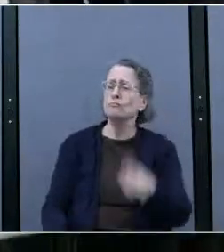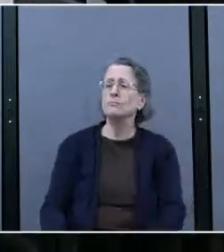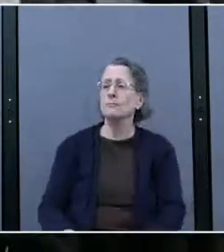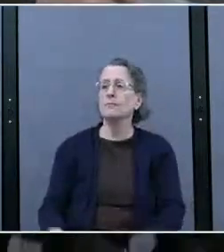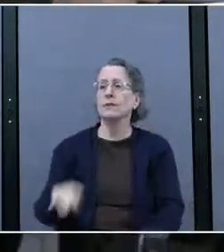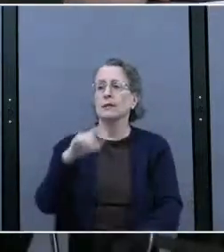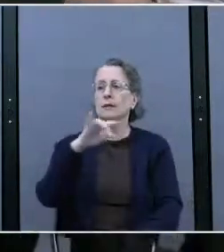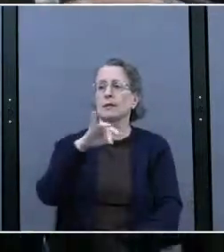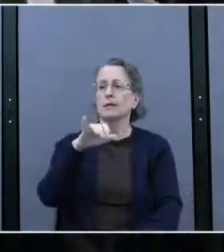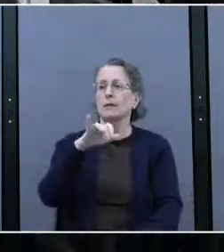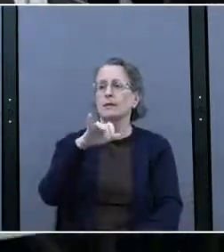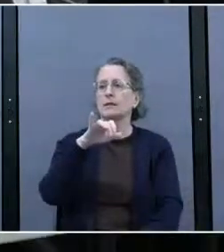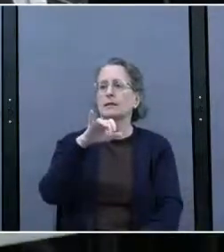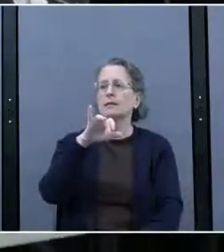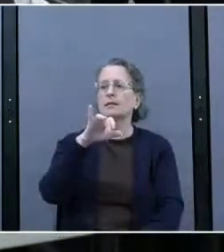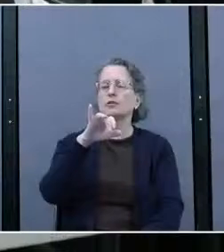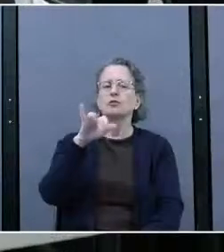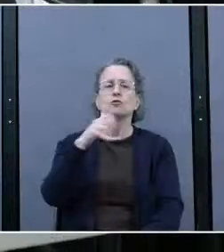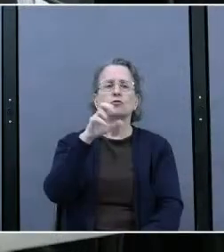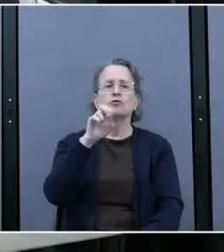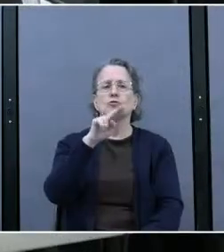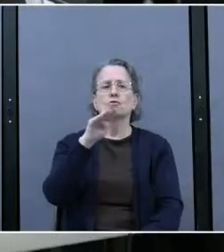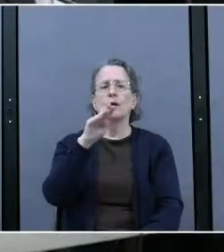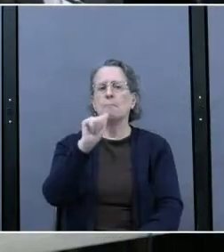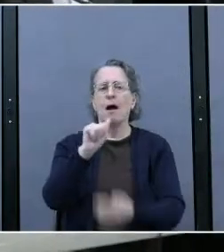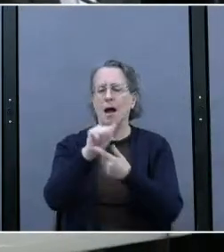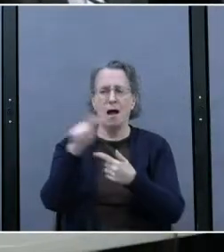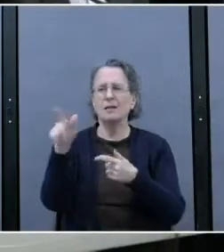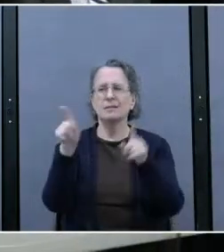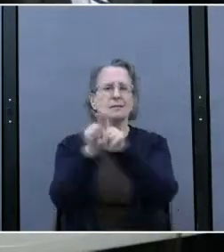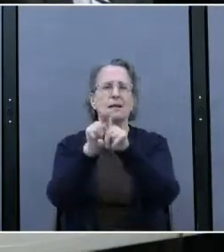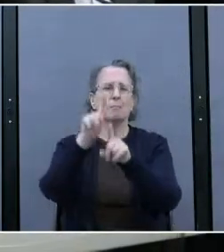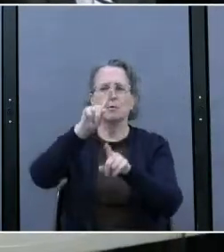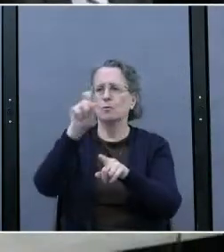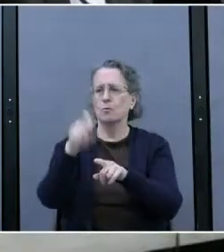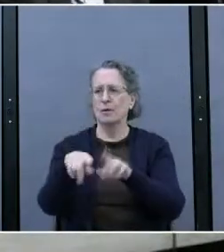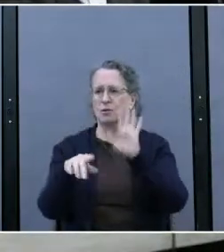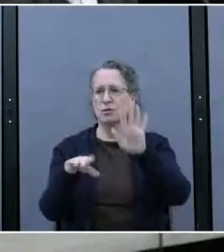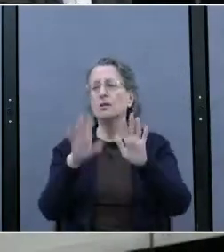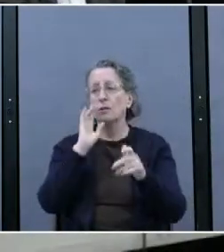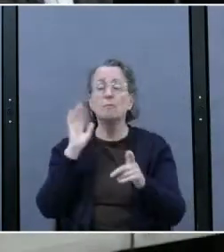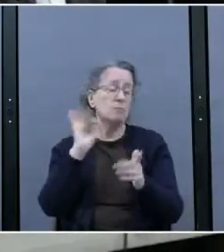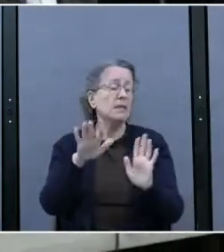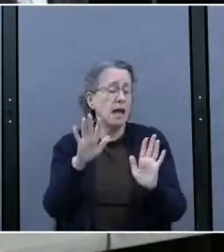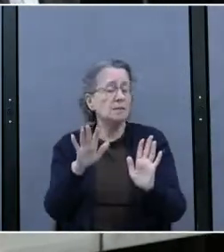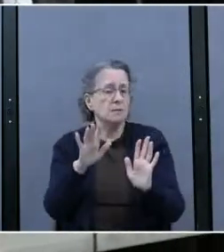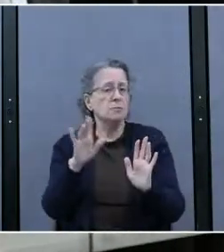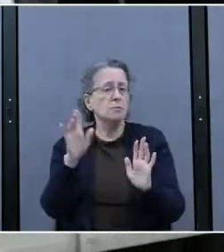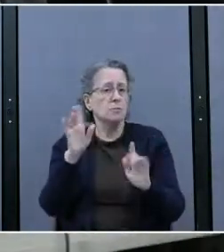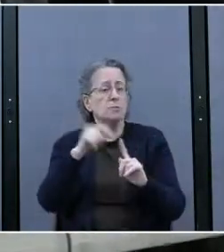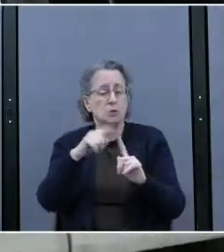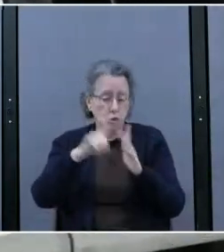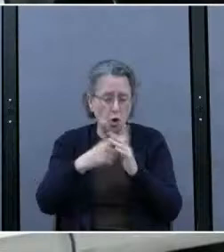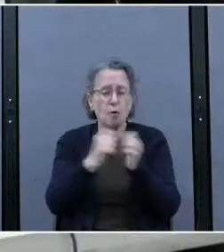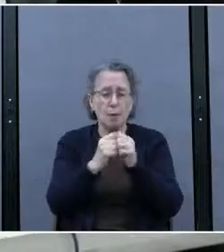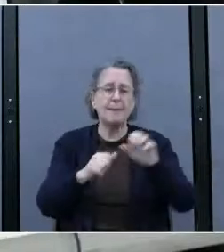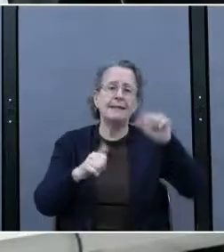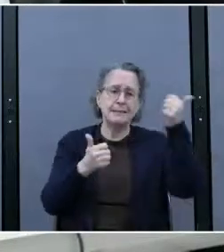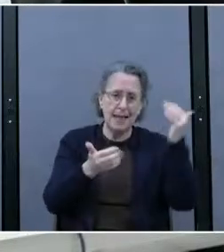Gemma? That was my question. Okay, great. Yes, we will definitely be starting somewhere. Whether we'll end in the same place remains to be